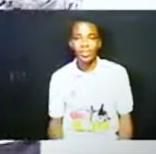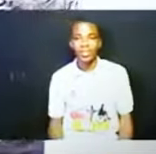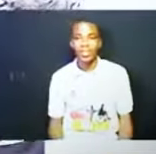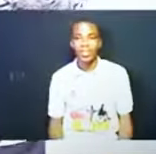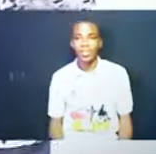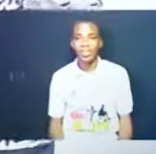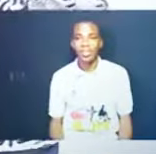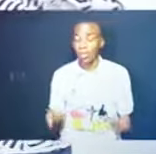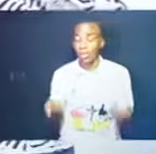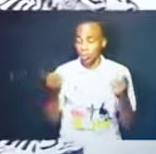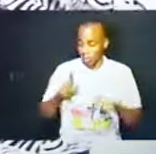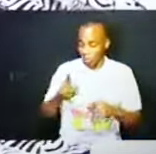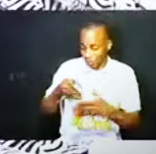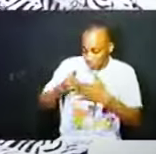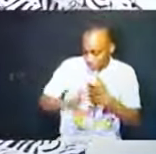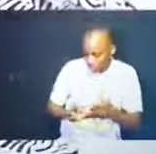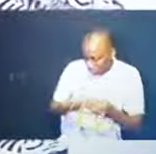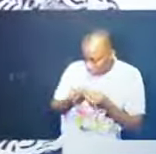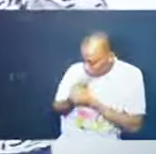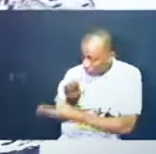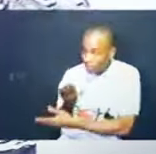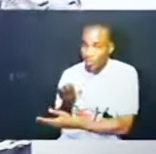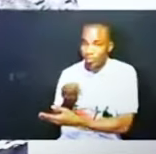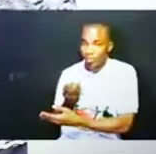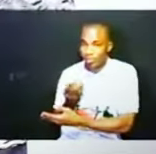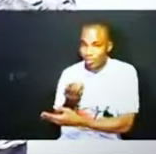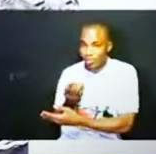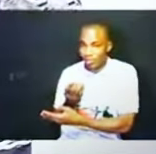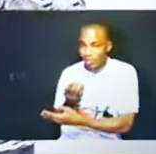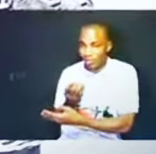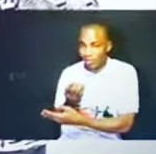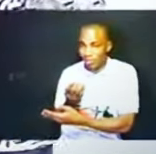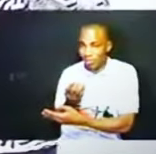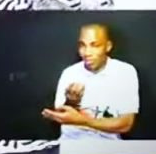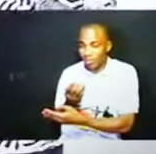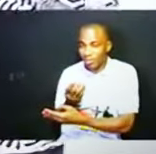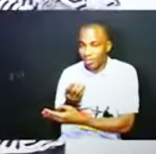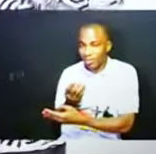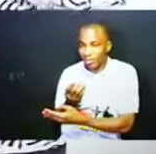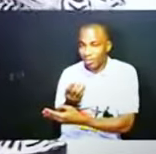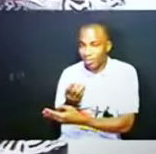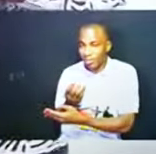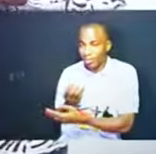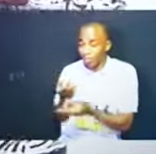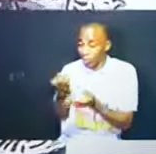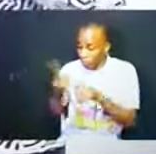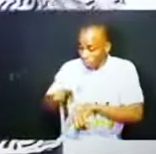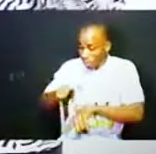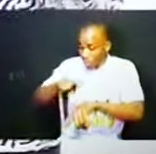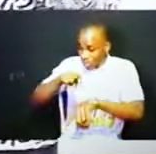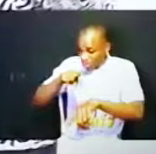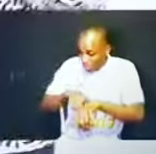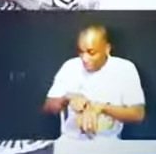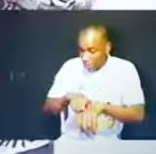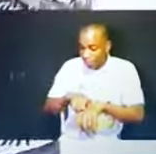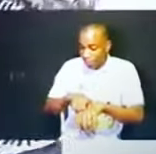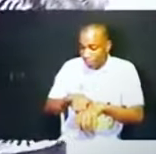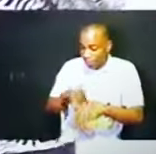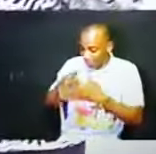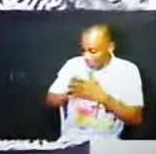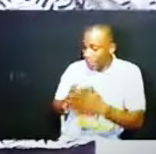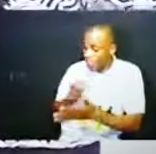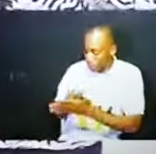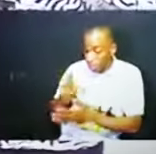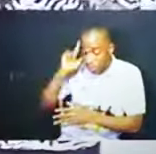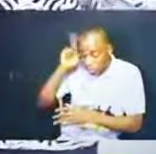okay, then it doesn't matter, we will see you in the evening. Then the lady said, hey, Brother Eric, And the bra, can you phone the